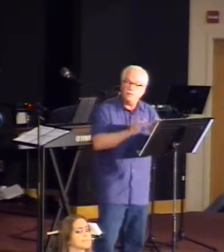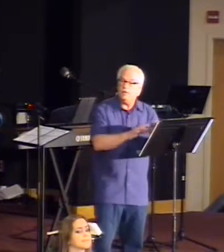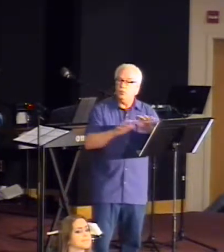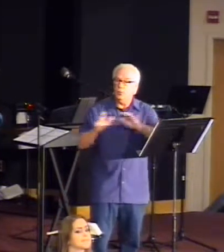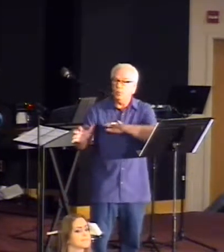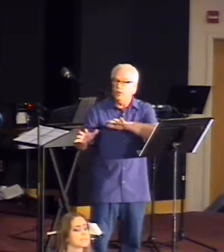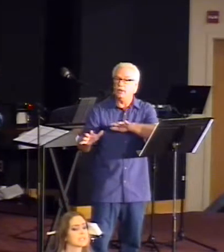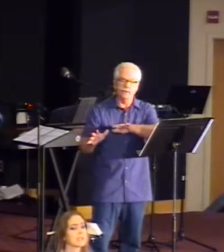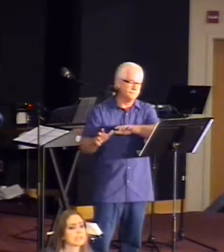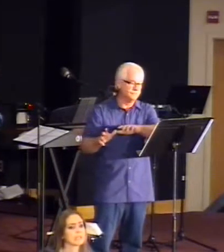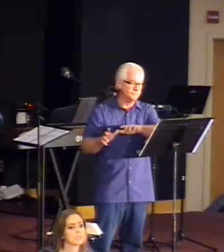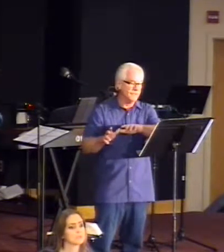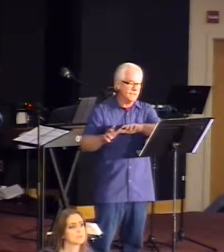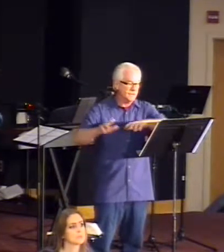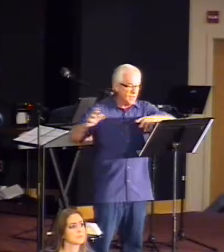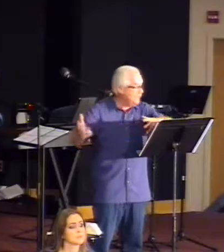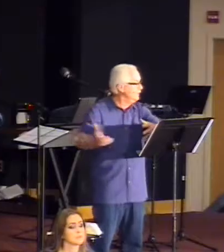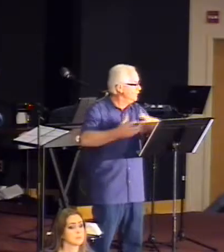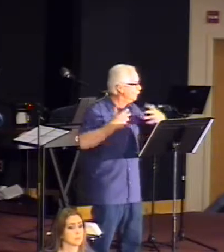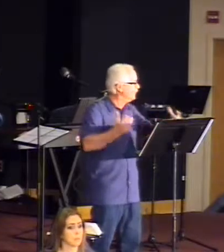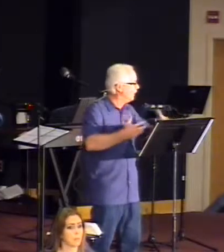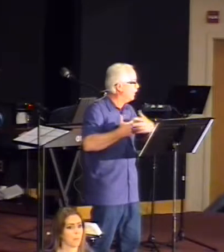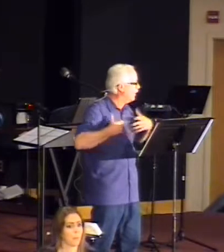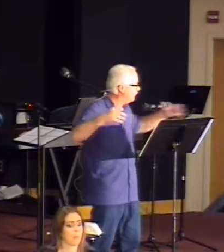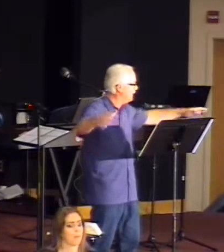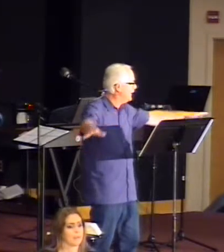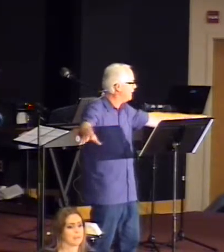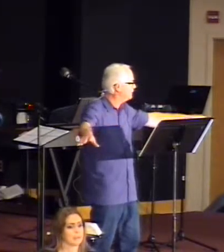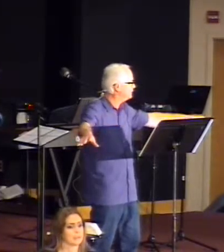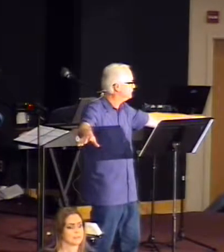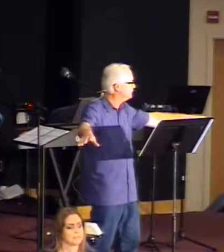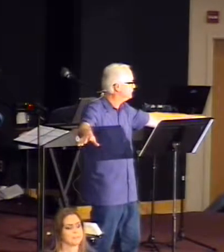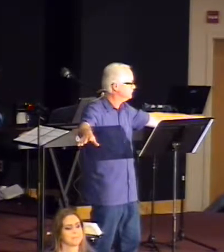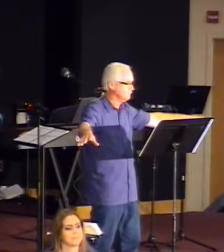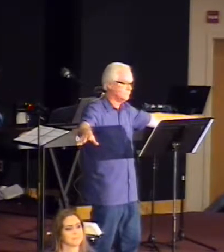This means that we're willing to take an inventory of our heart right now.